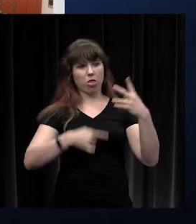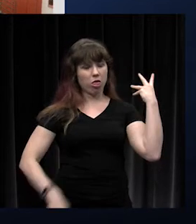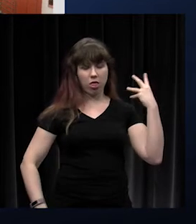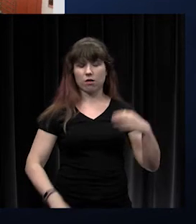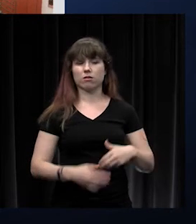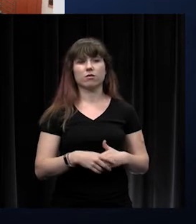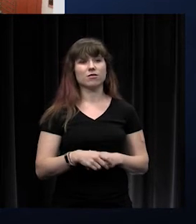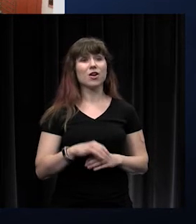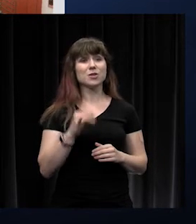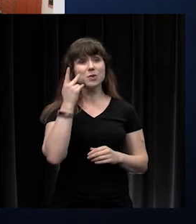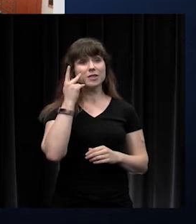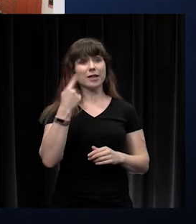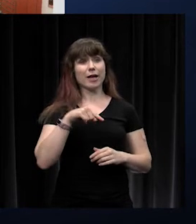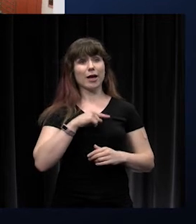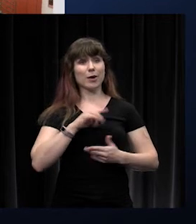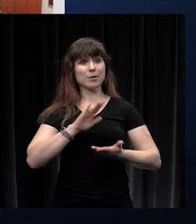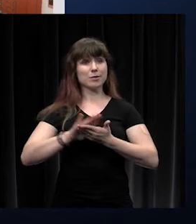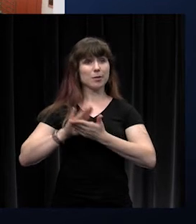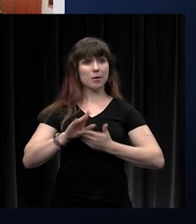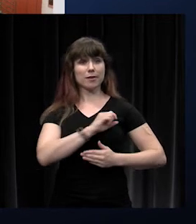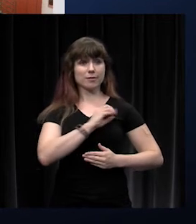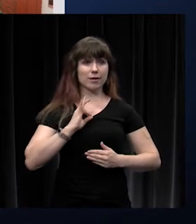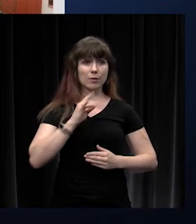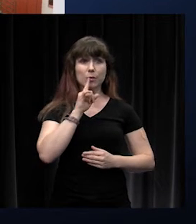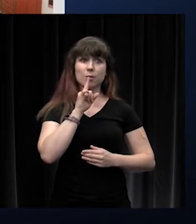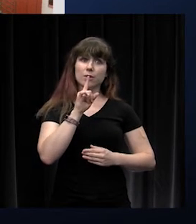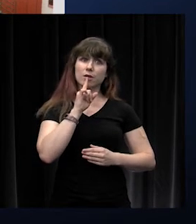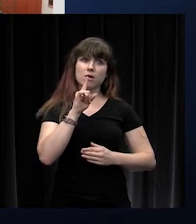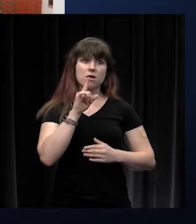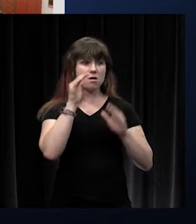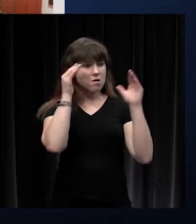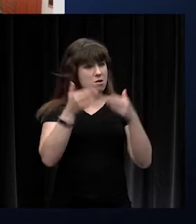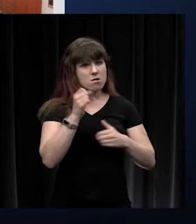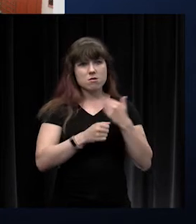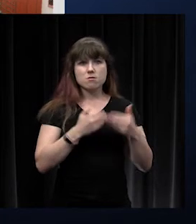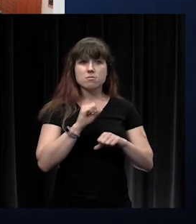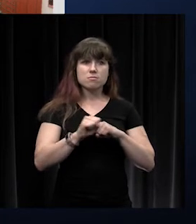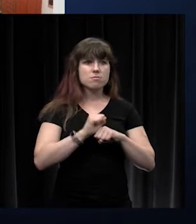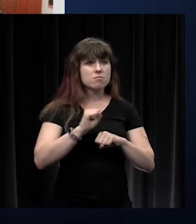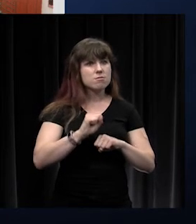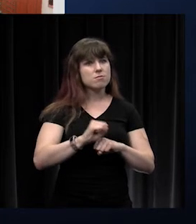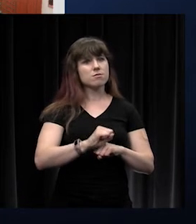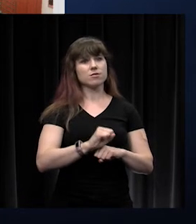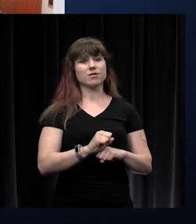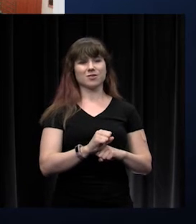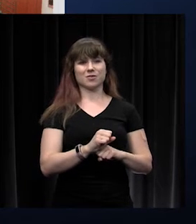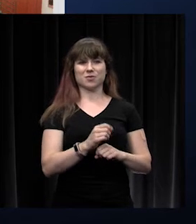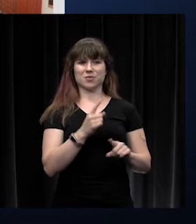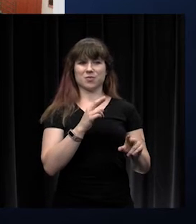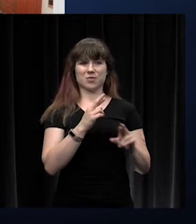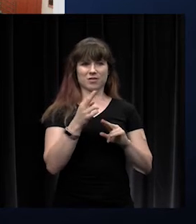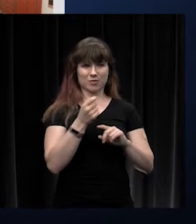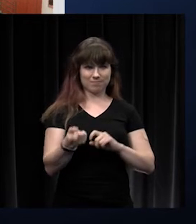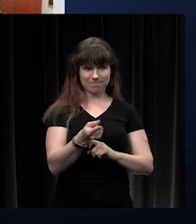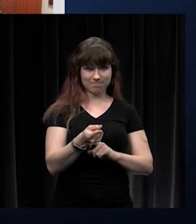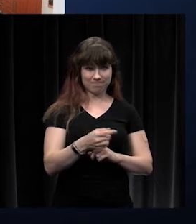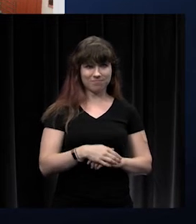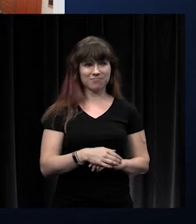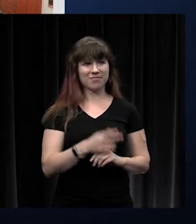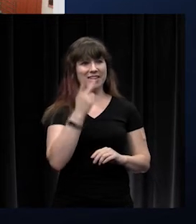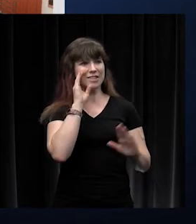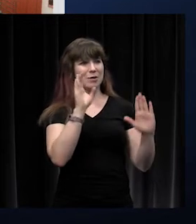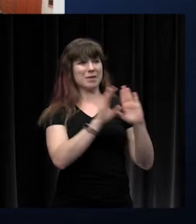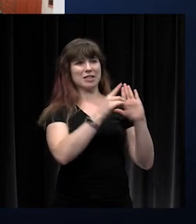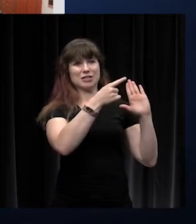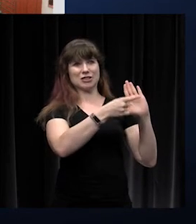our custodians and our custodial staff have really been working a lot this summer in preparation. And I love the picture of the